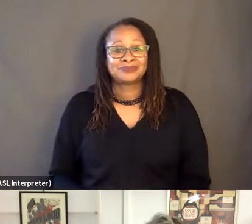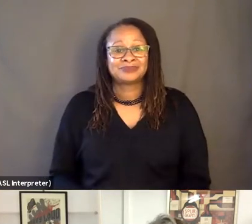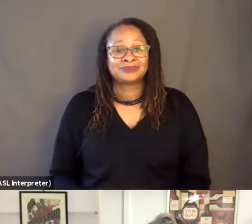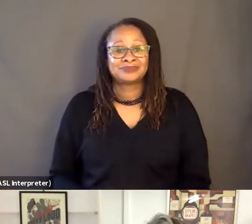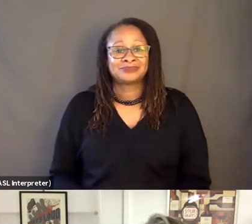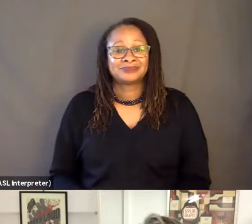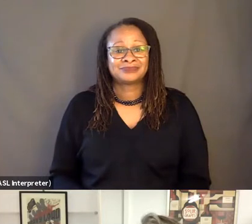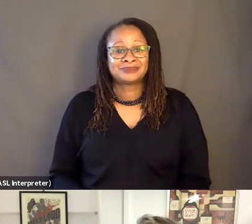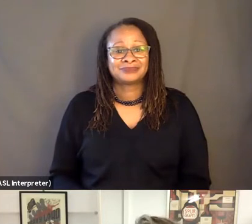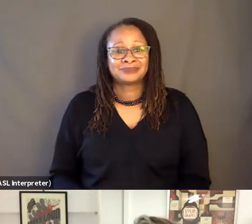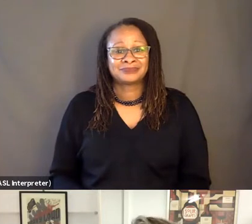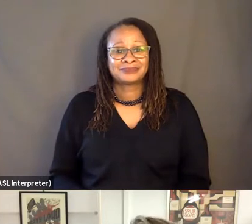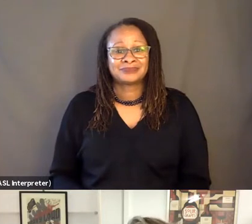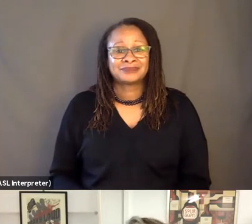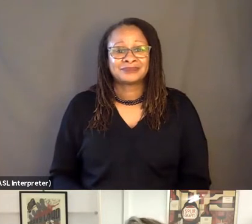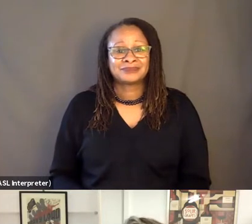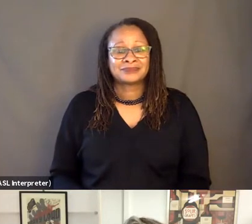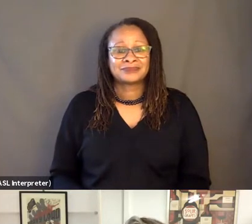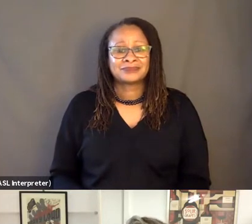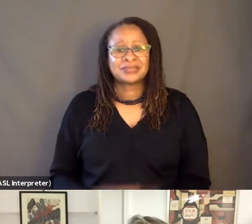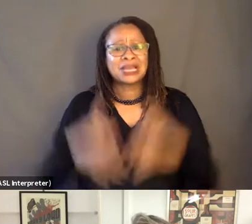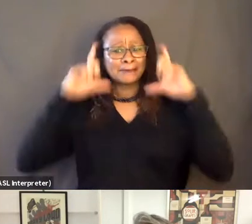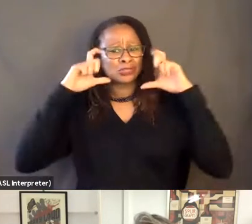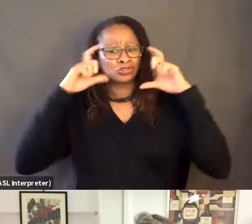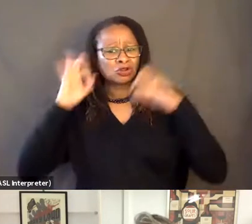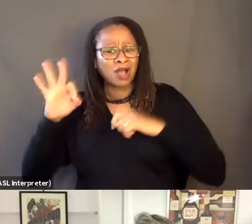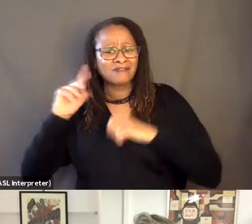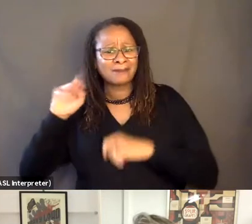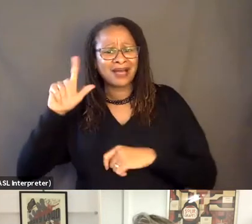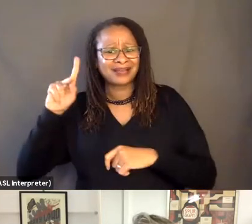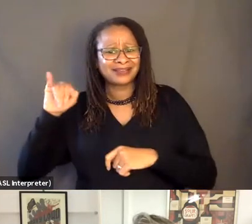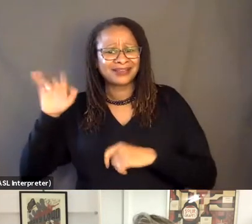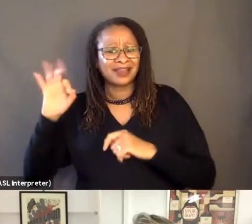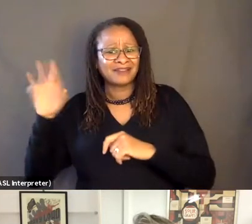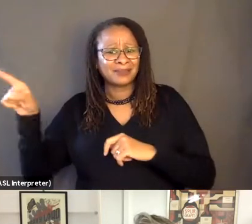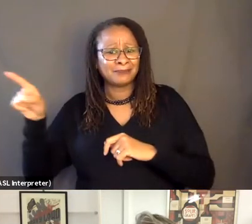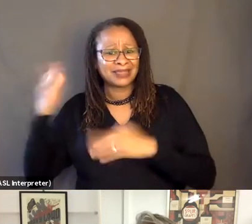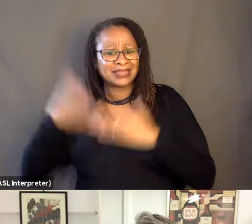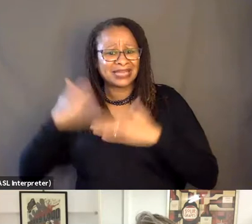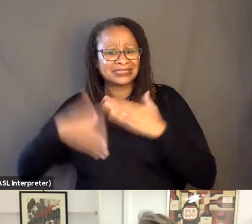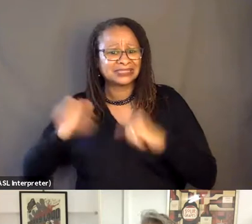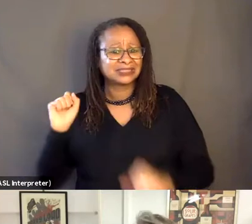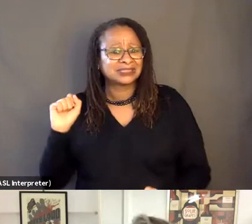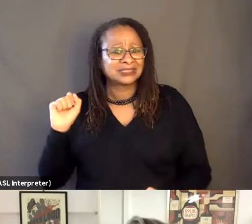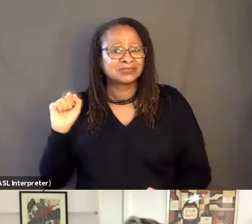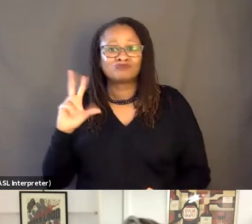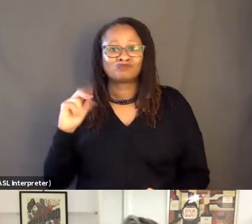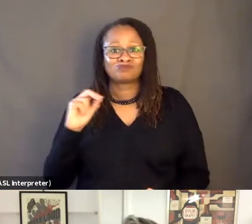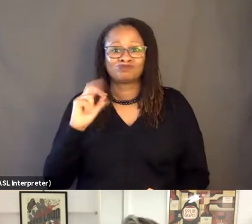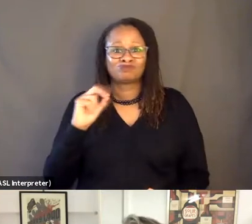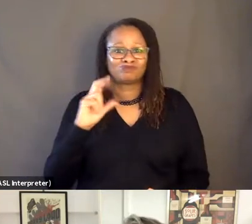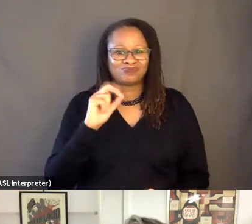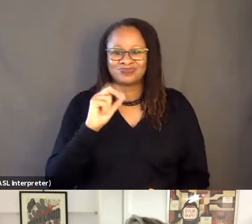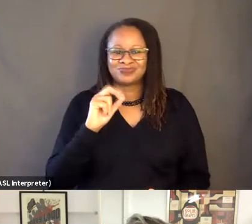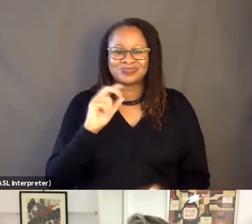Is there a shot of him? He has written several books since. Yeah. At the end, did you get one exterior shot of him at the end? No, that's that at